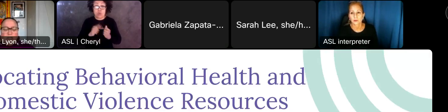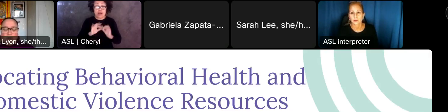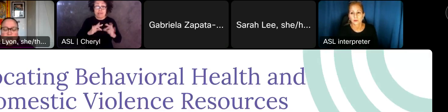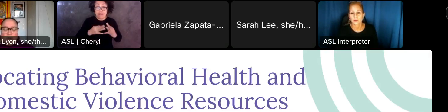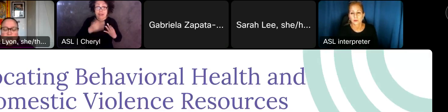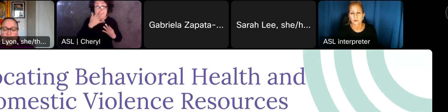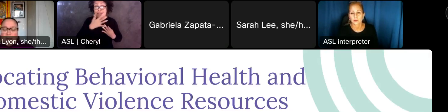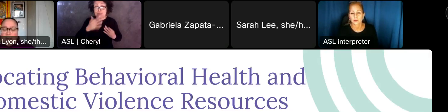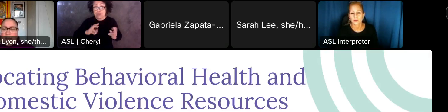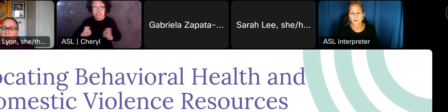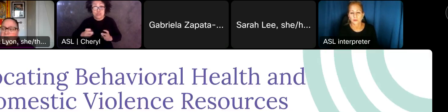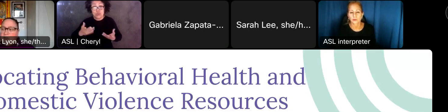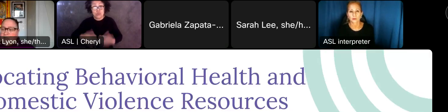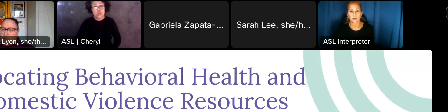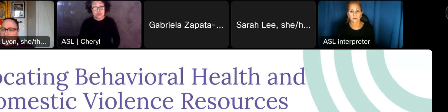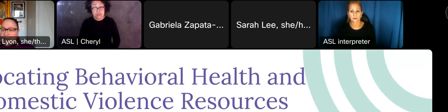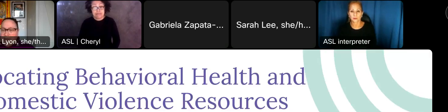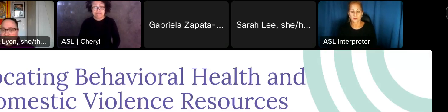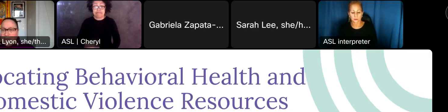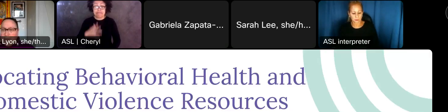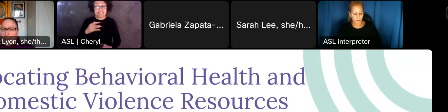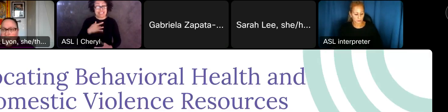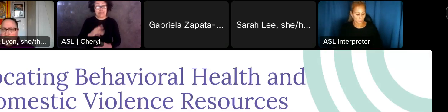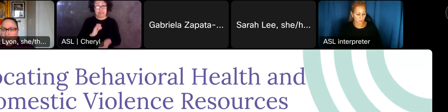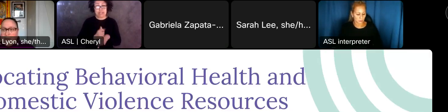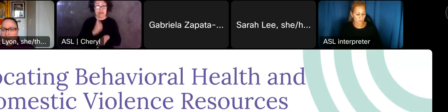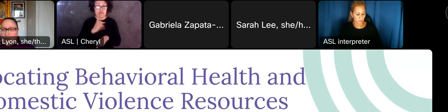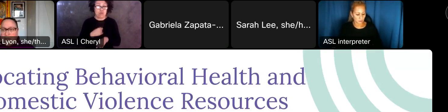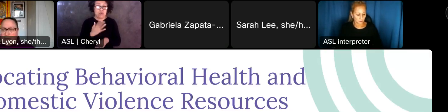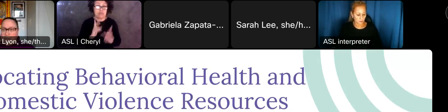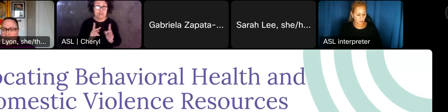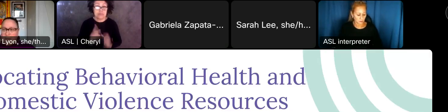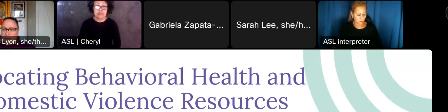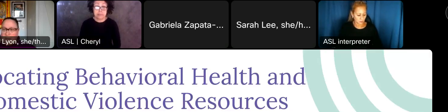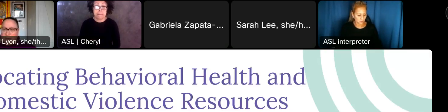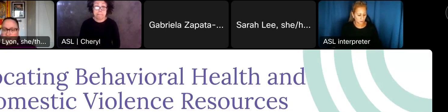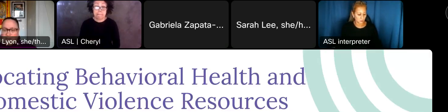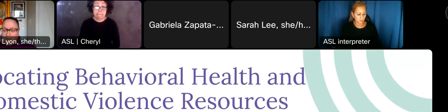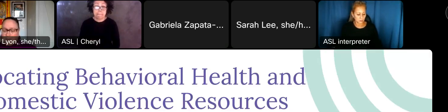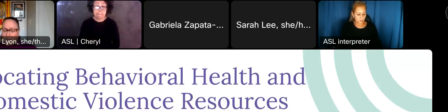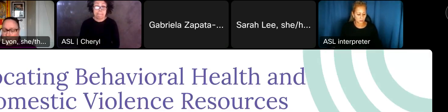immigration issues and are traditionally set up for white populations.